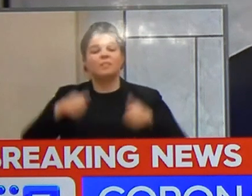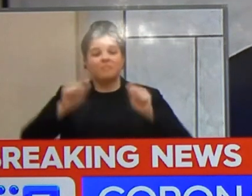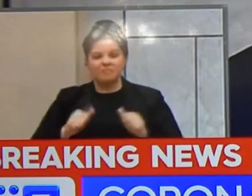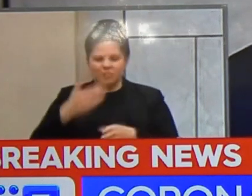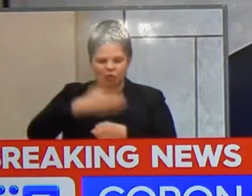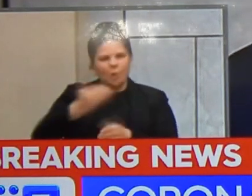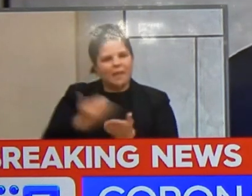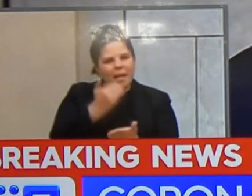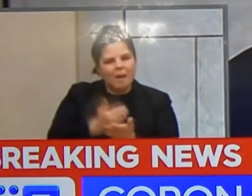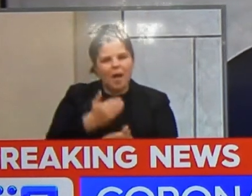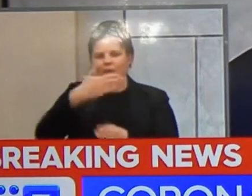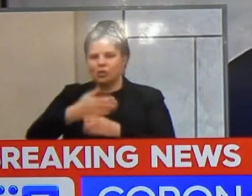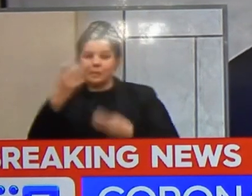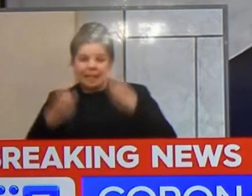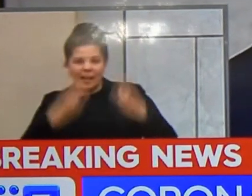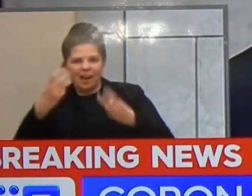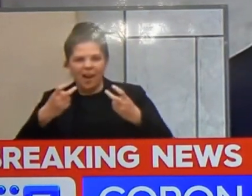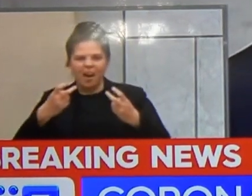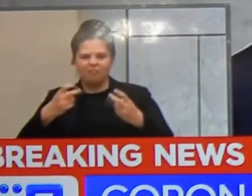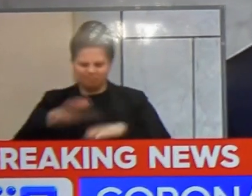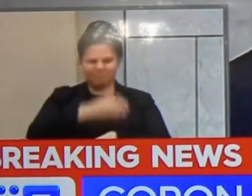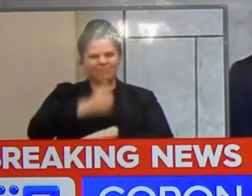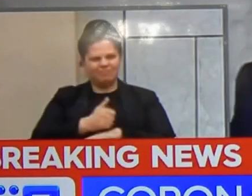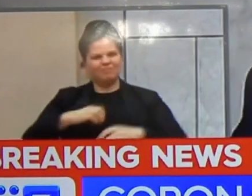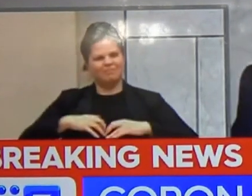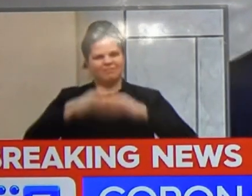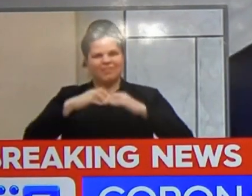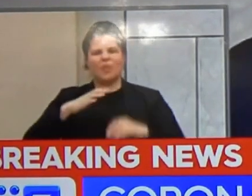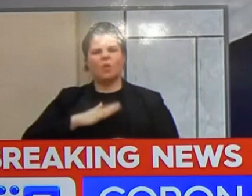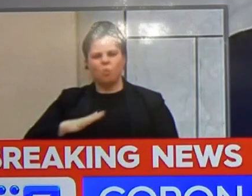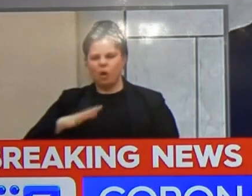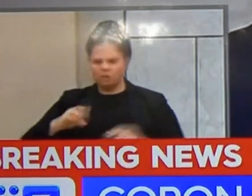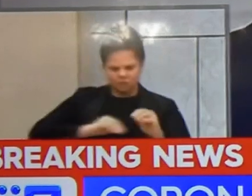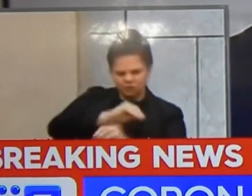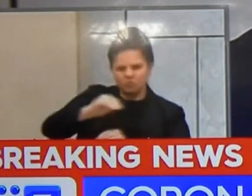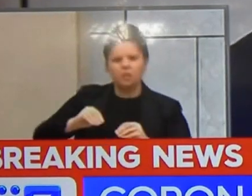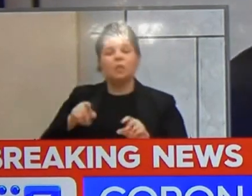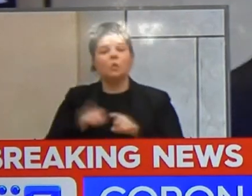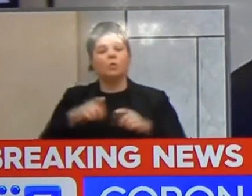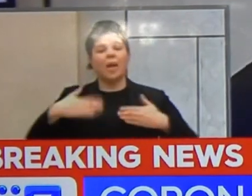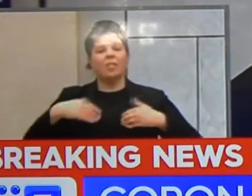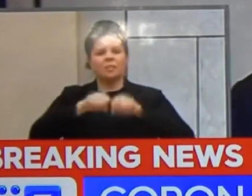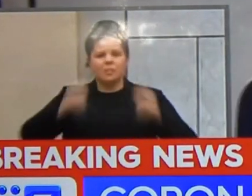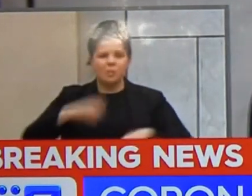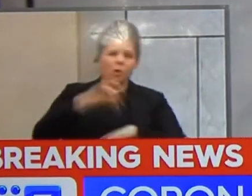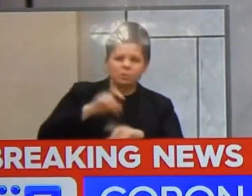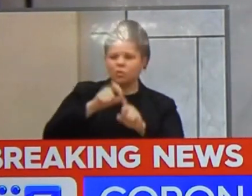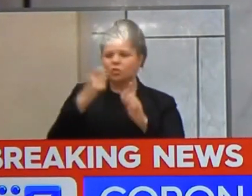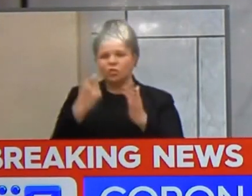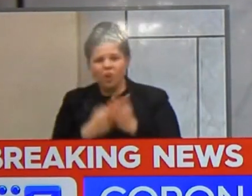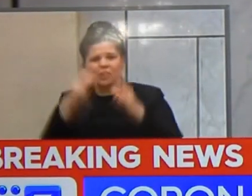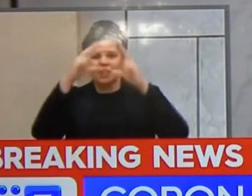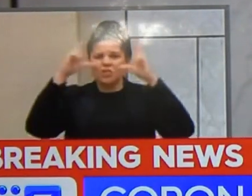Job Seeker, to ensure we were getting the additional resources into our health system, supporting initiatives in areas